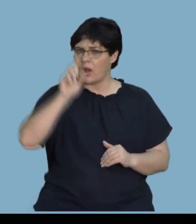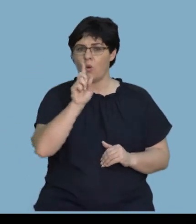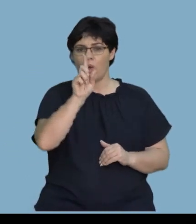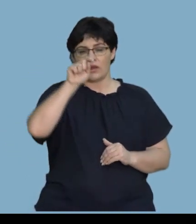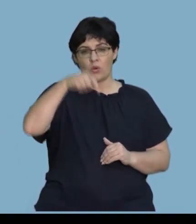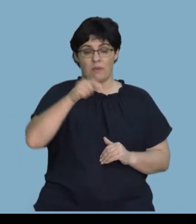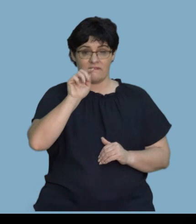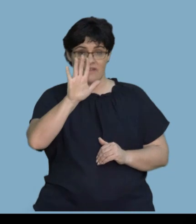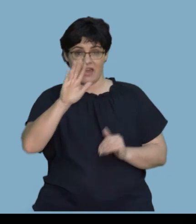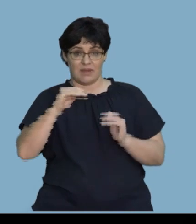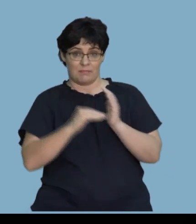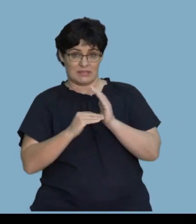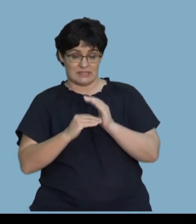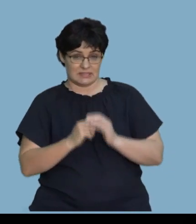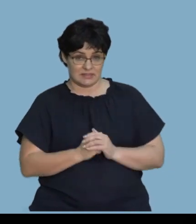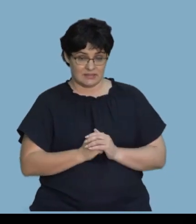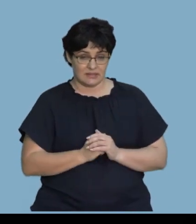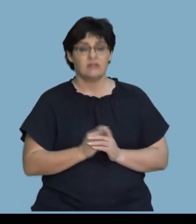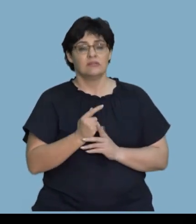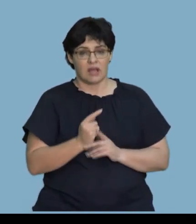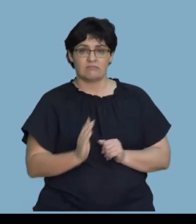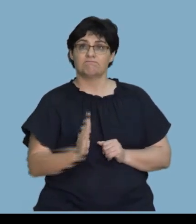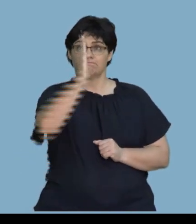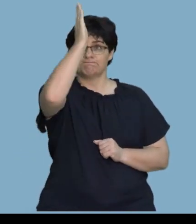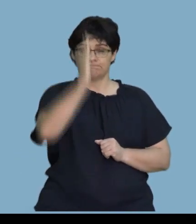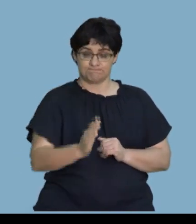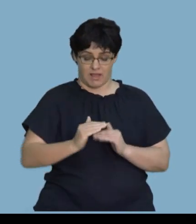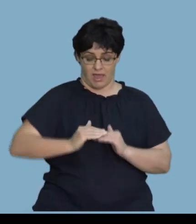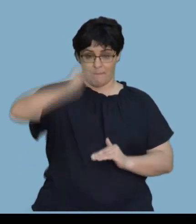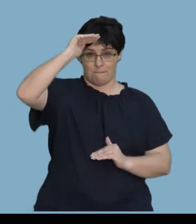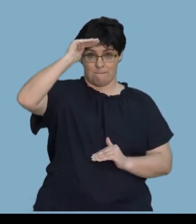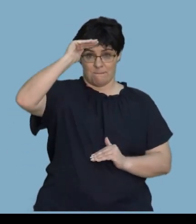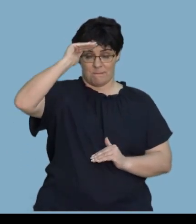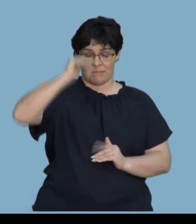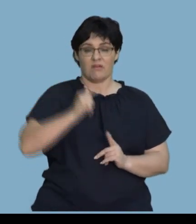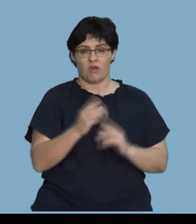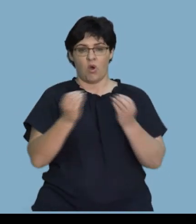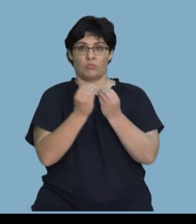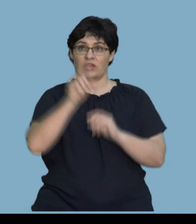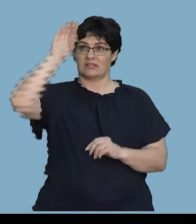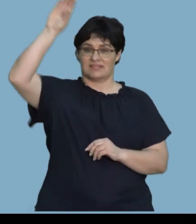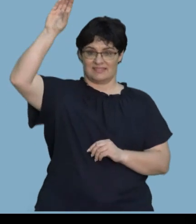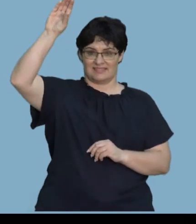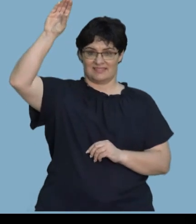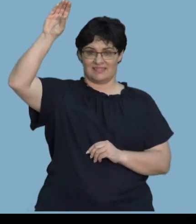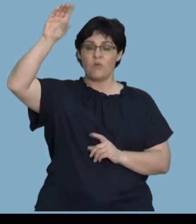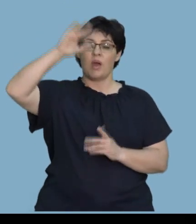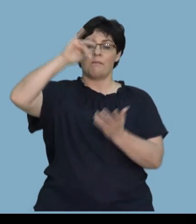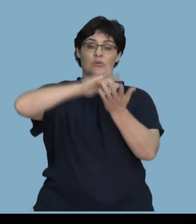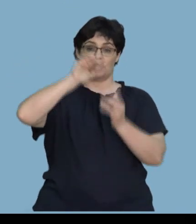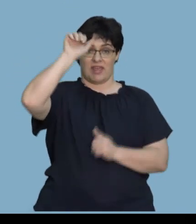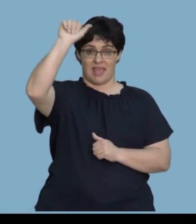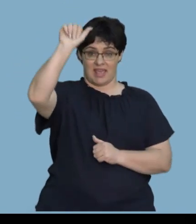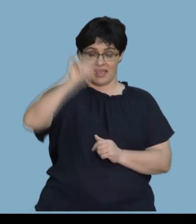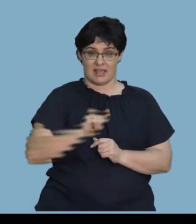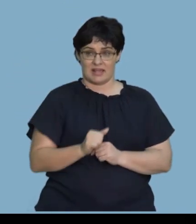1.5 meters, all right? So that's the vertical distance above the ground of the object when it is at position A. And then